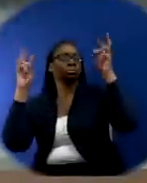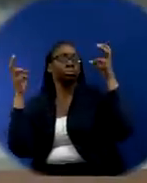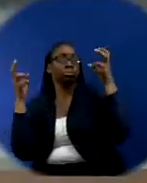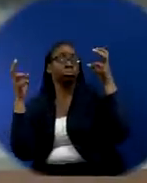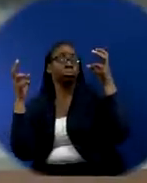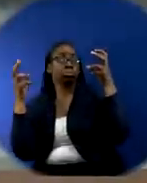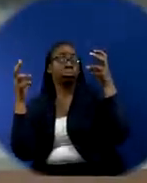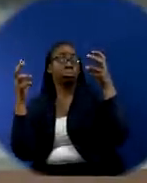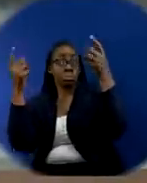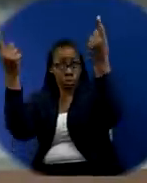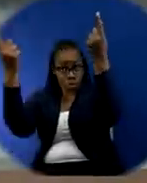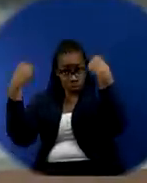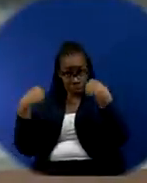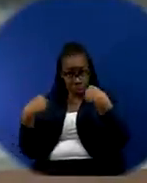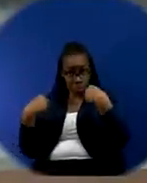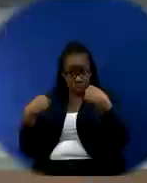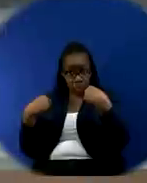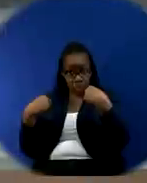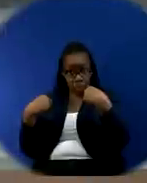out?